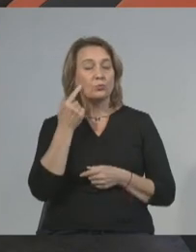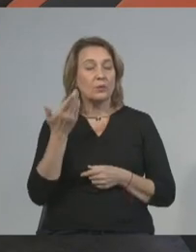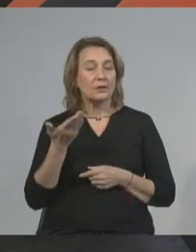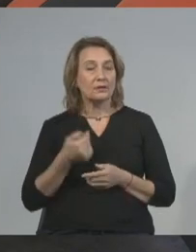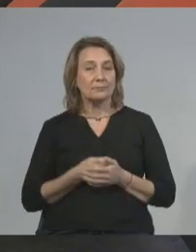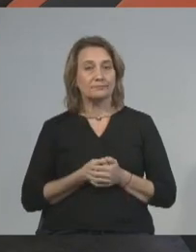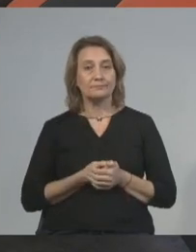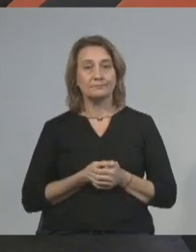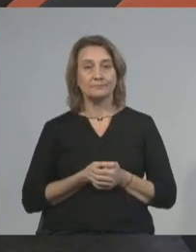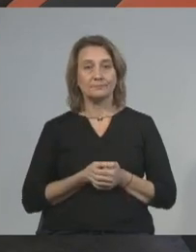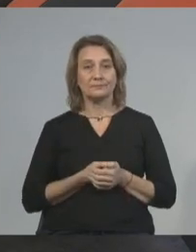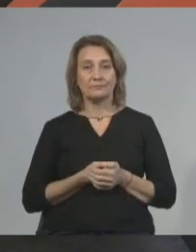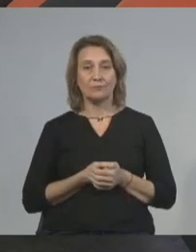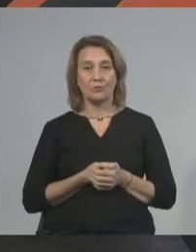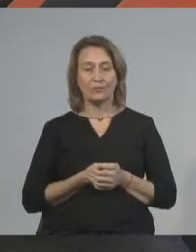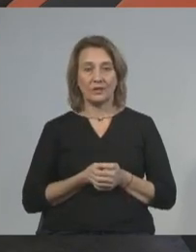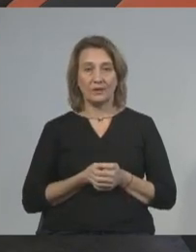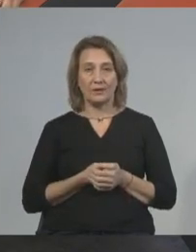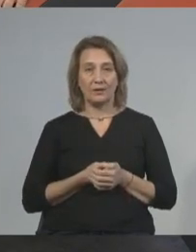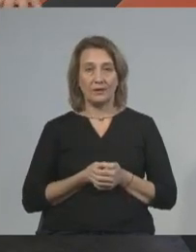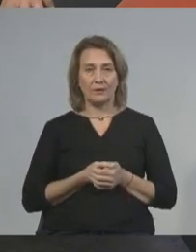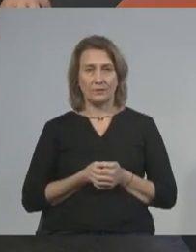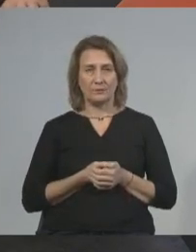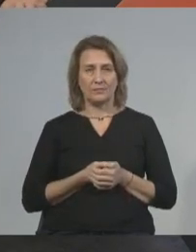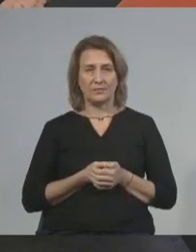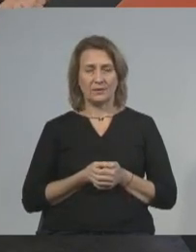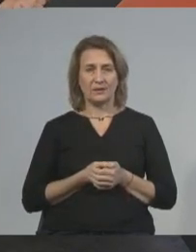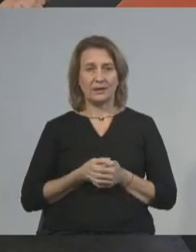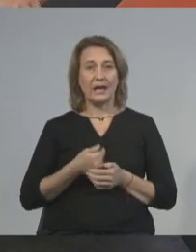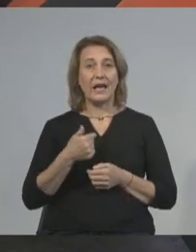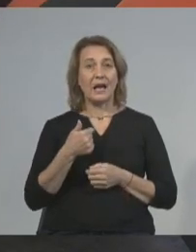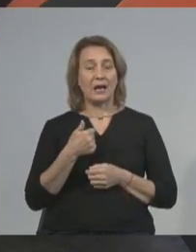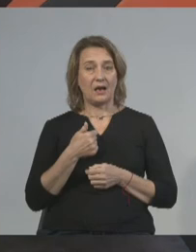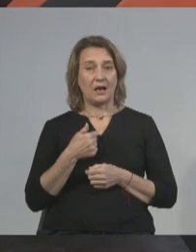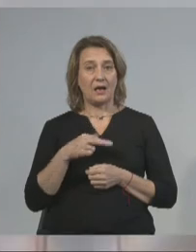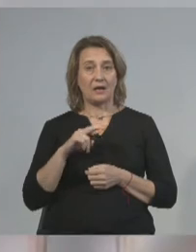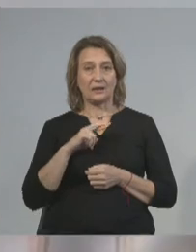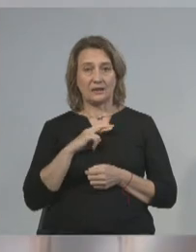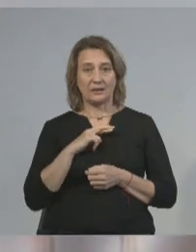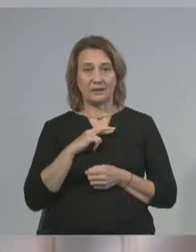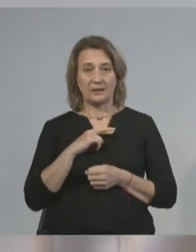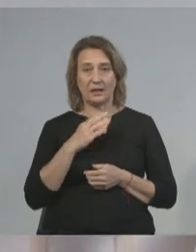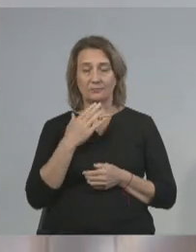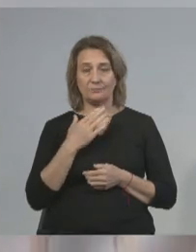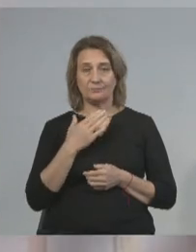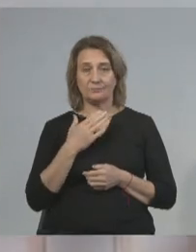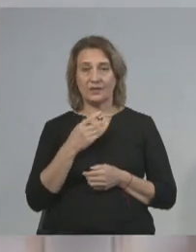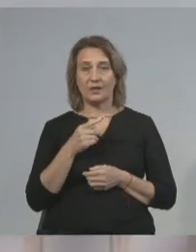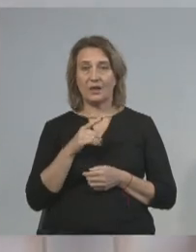dmitry what do you think on this account thank you